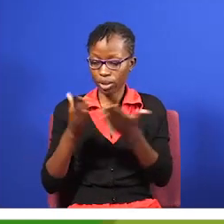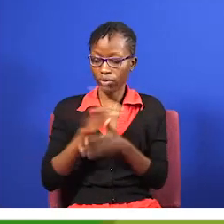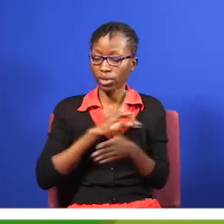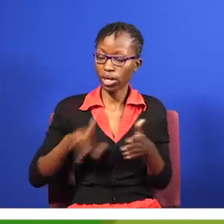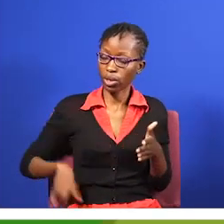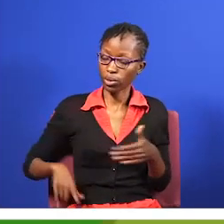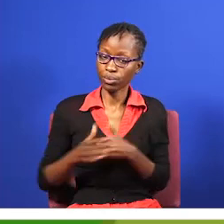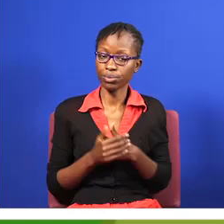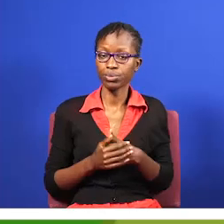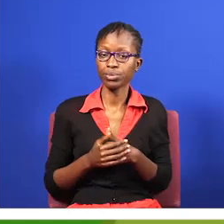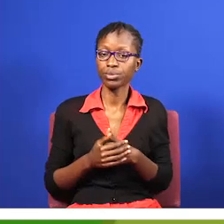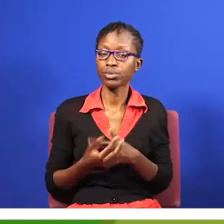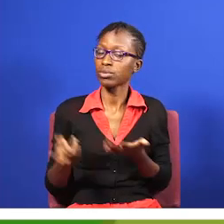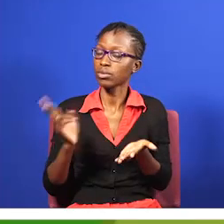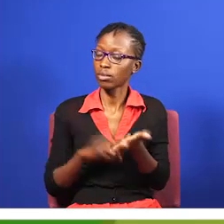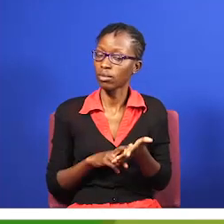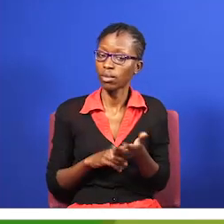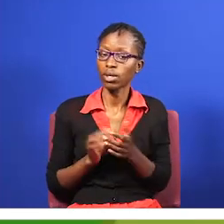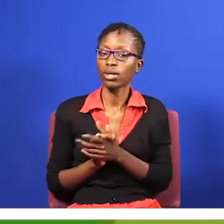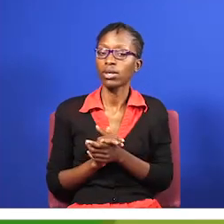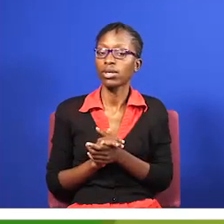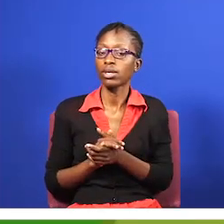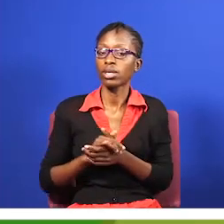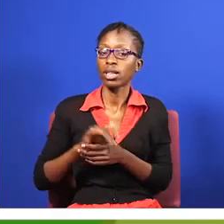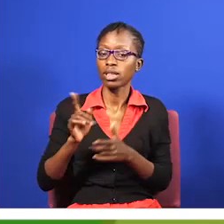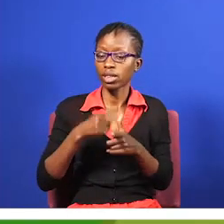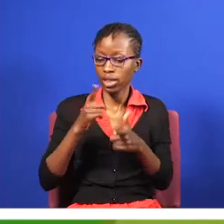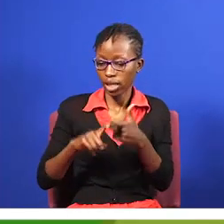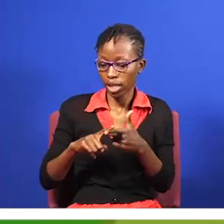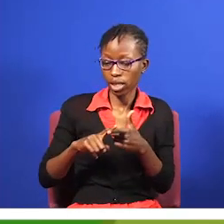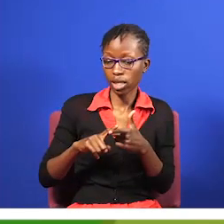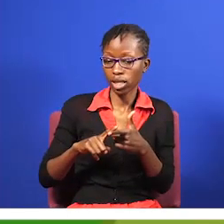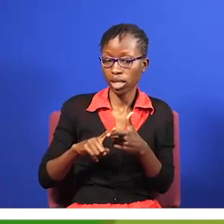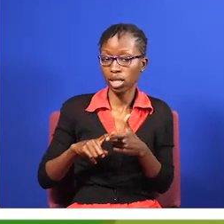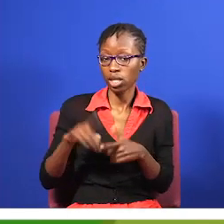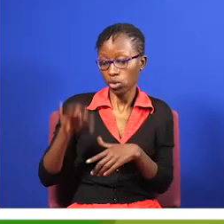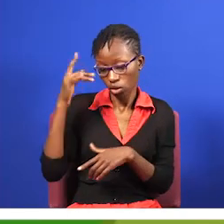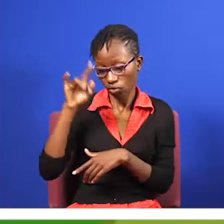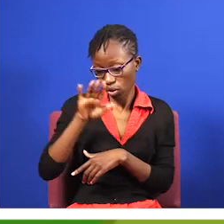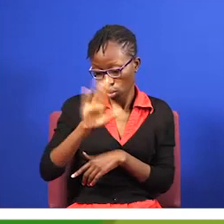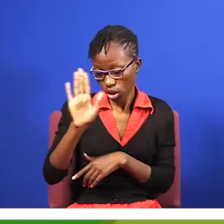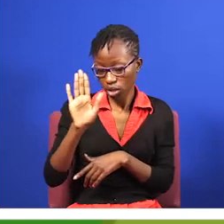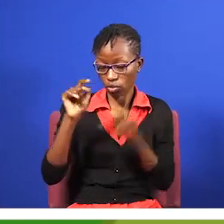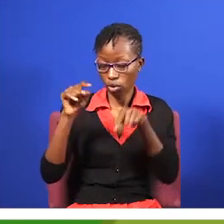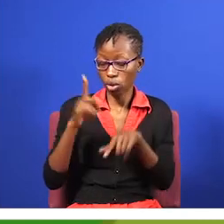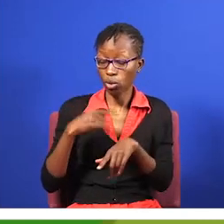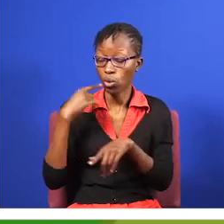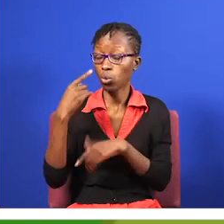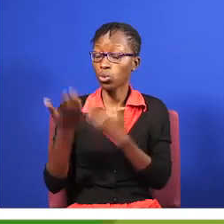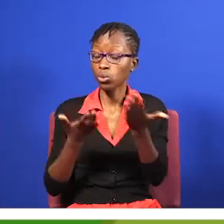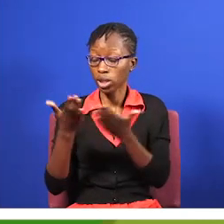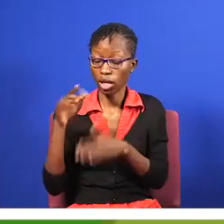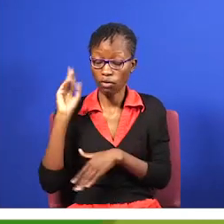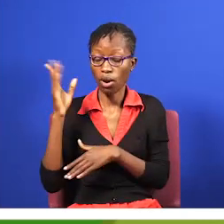Lord. Can you say it again, children? Then choose for yourself this day whom you are going